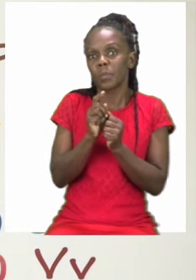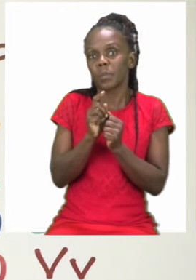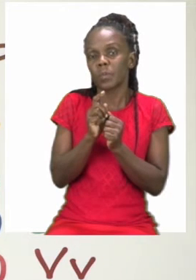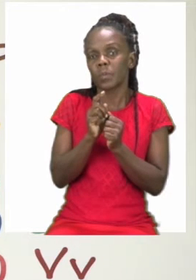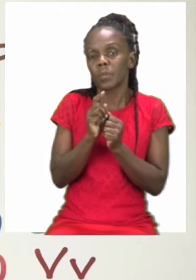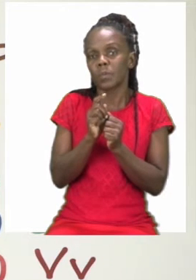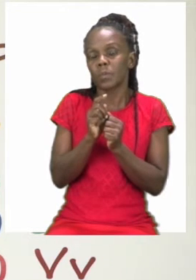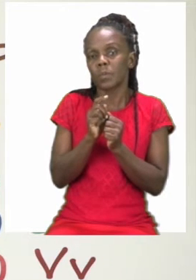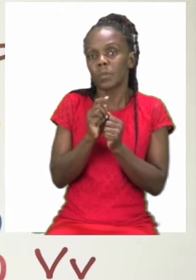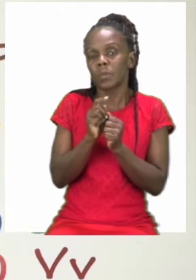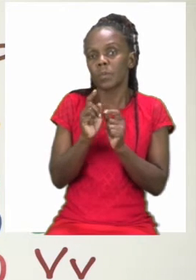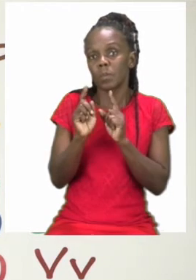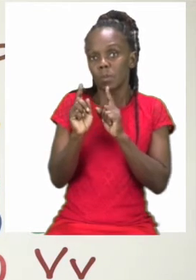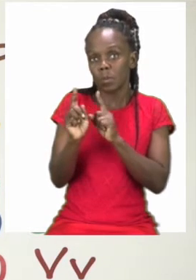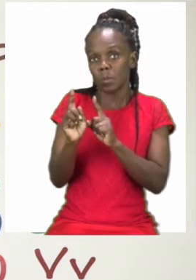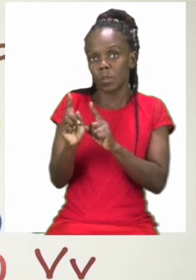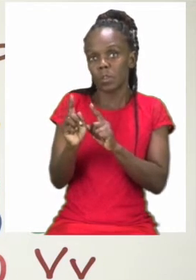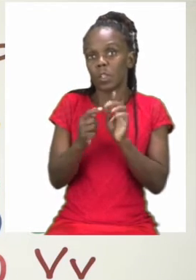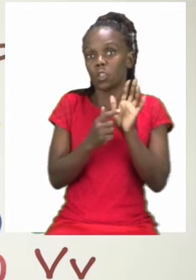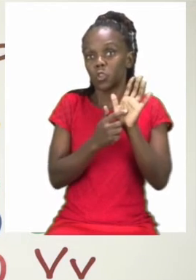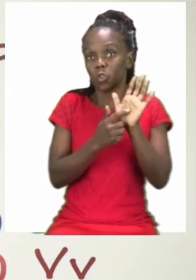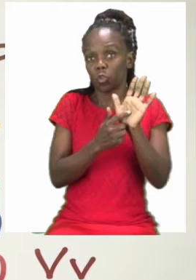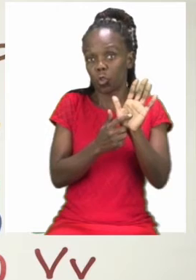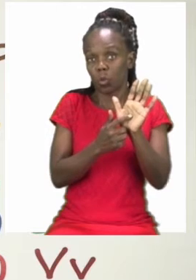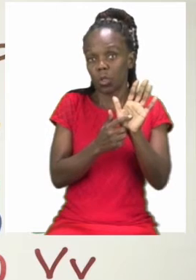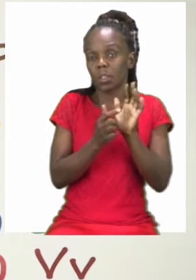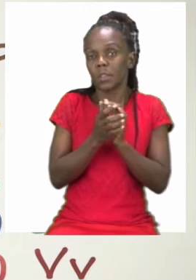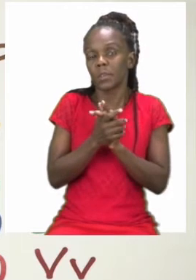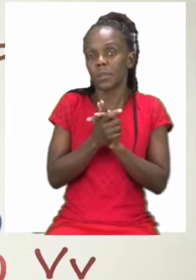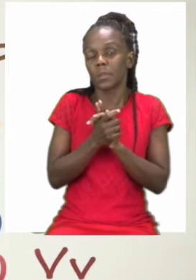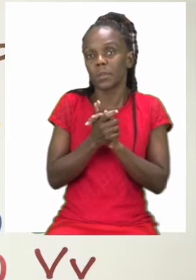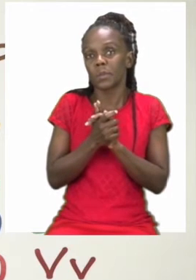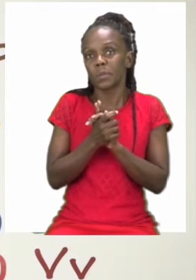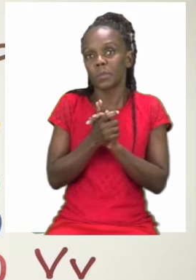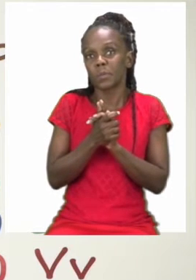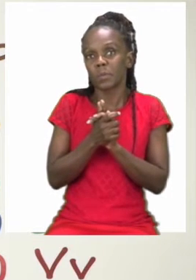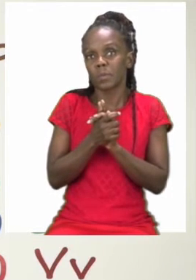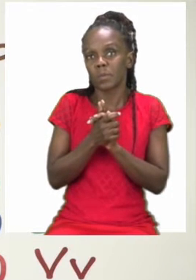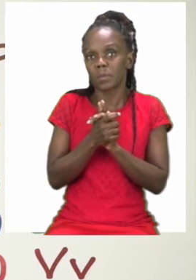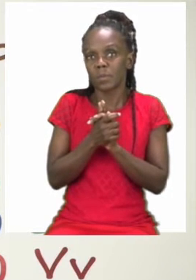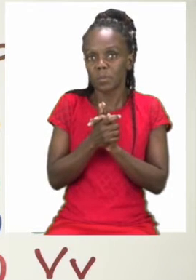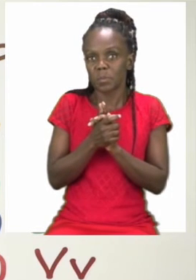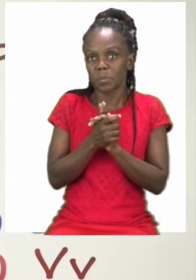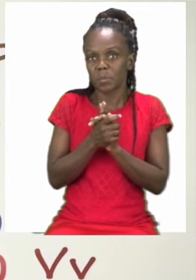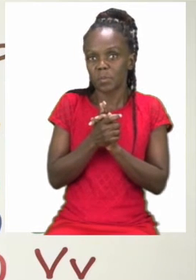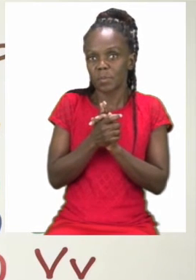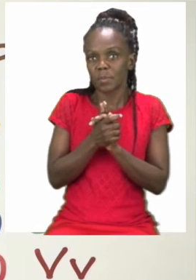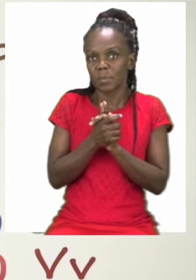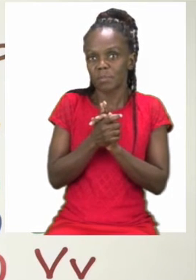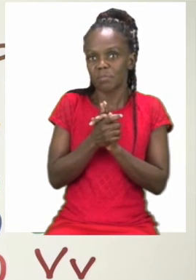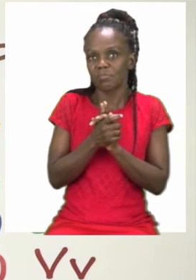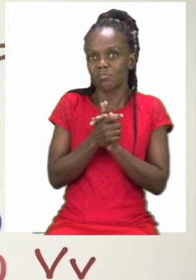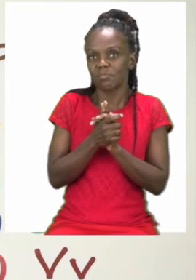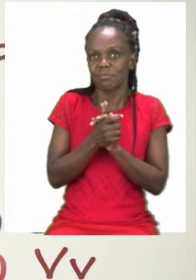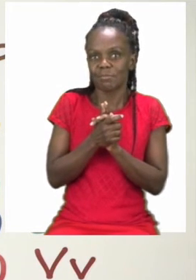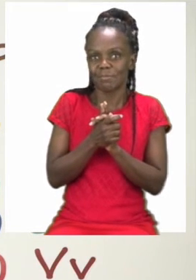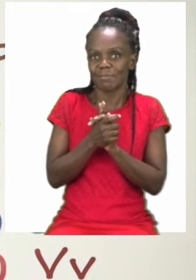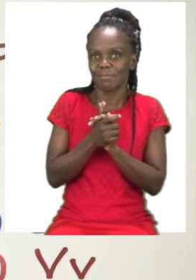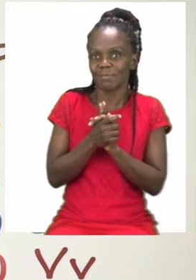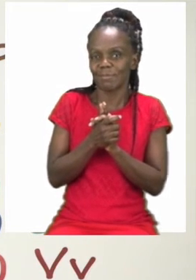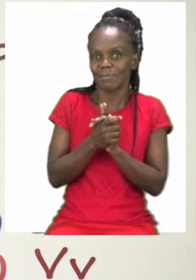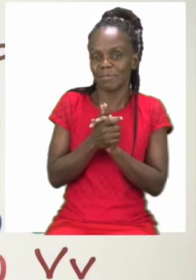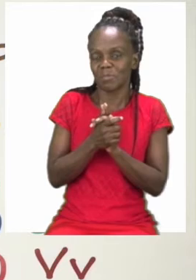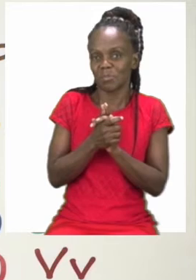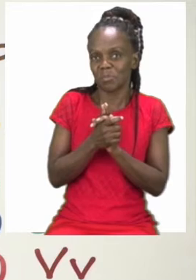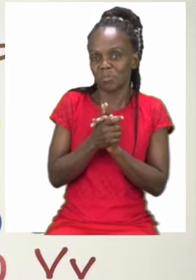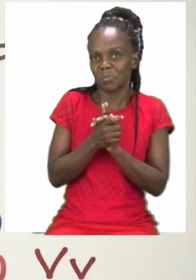when you are almost done. So this is my painting, and as you